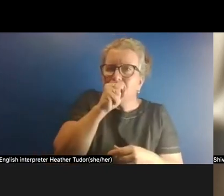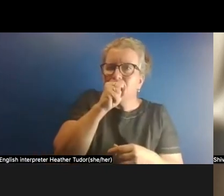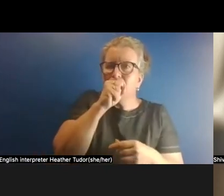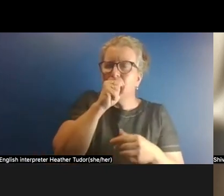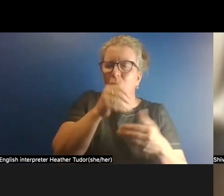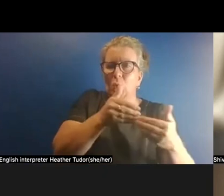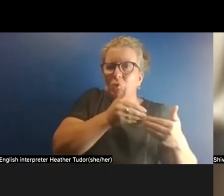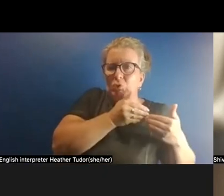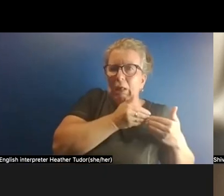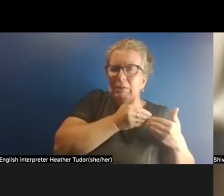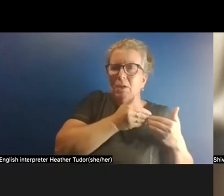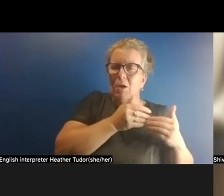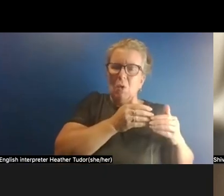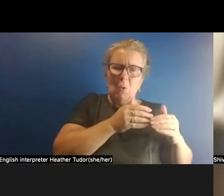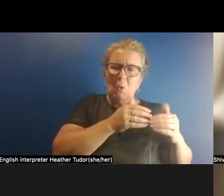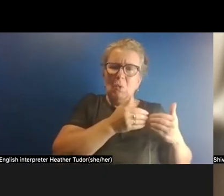Yeah.